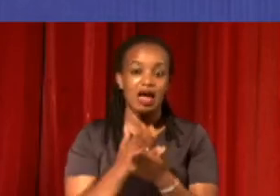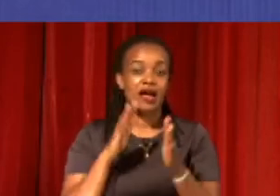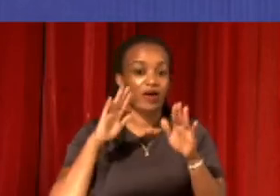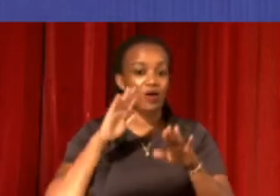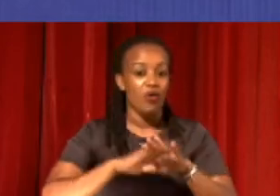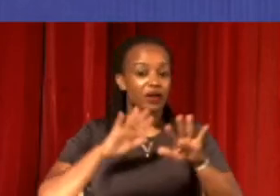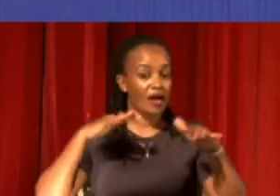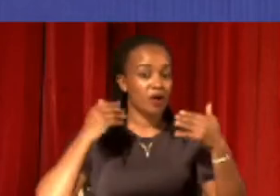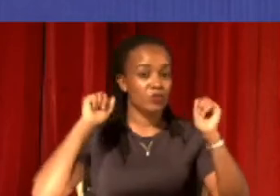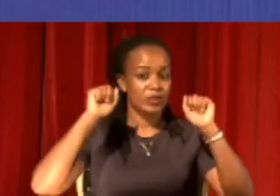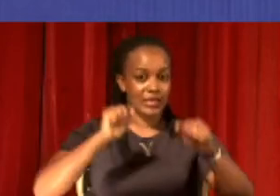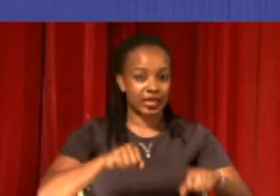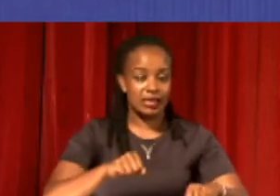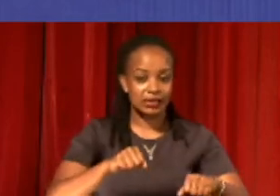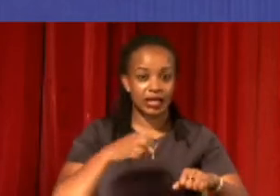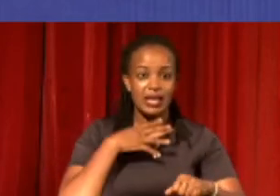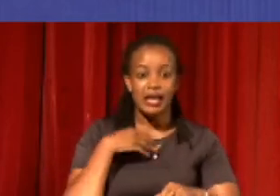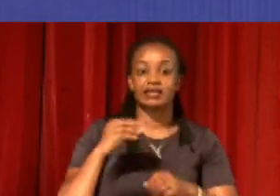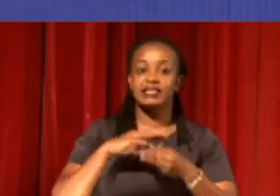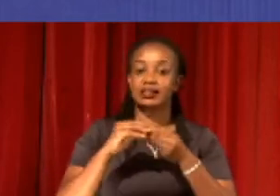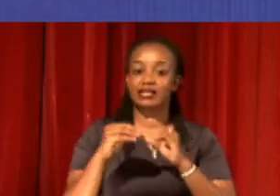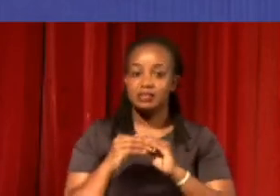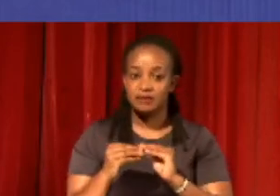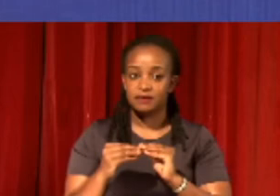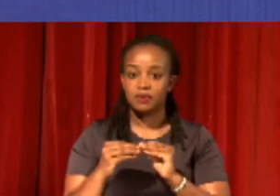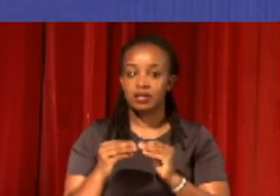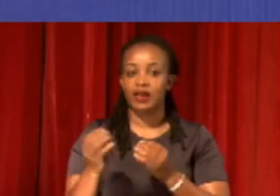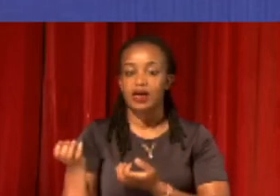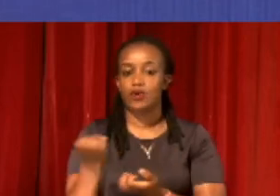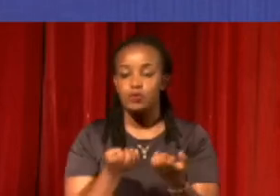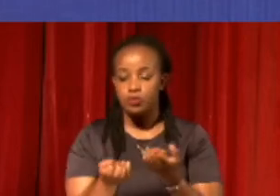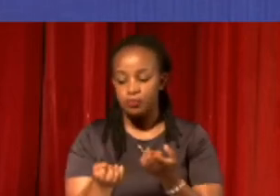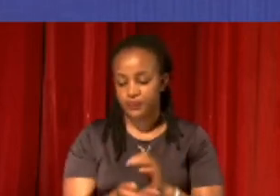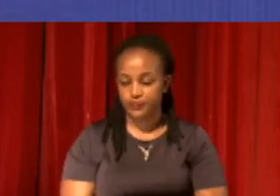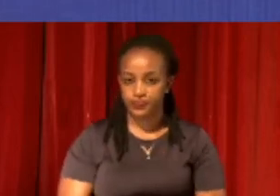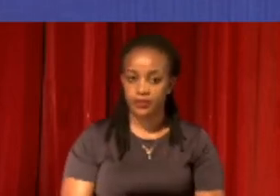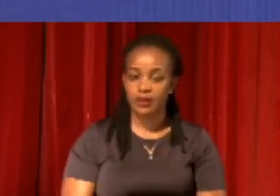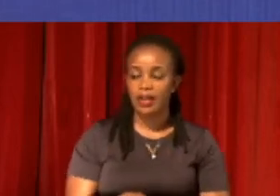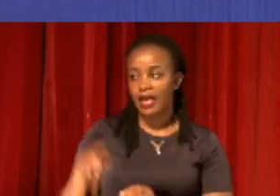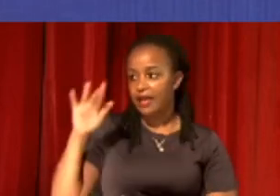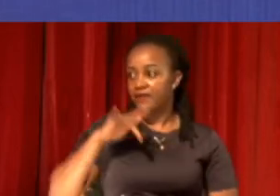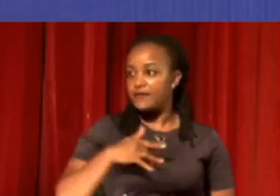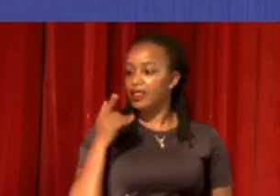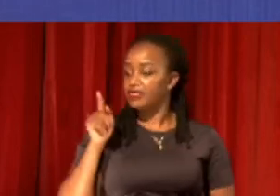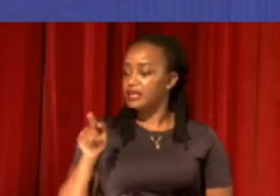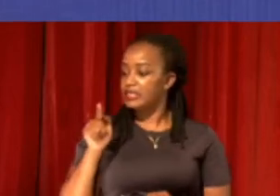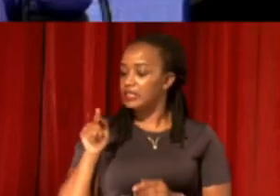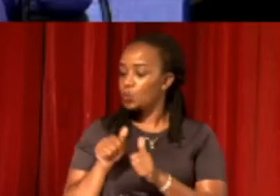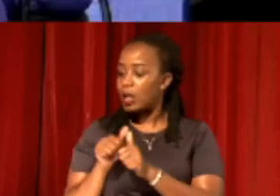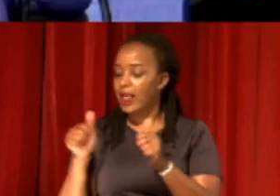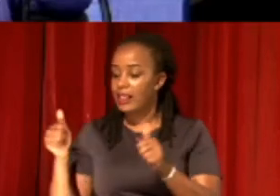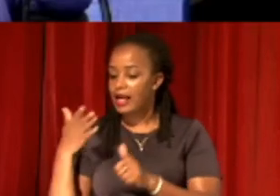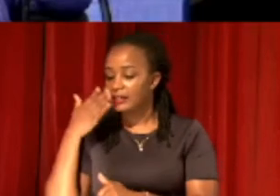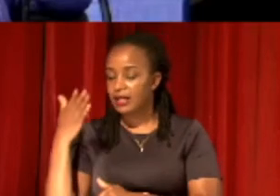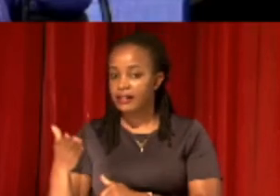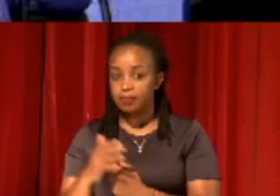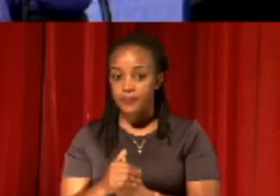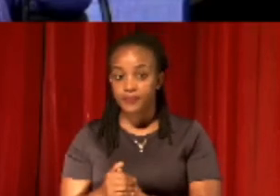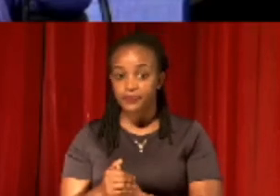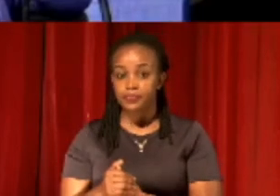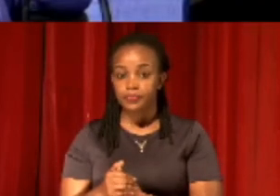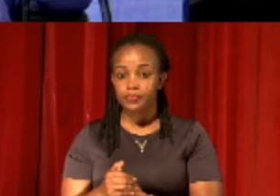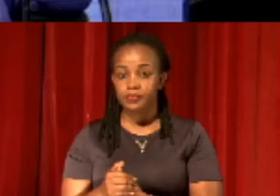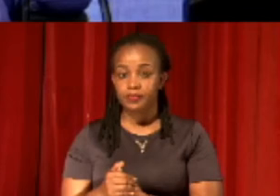to bring the entire creative economy into the same space. I feel like that is so well answered. Mm-hmm. I'm wondering,